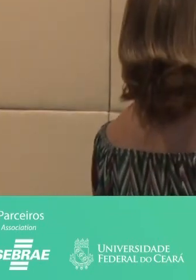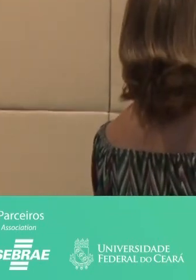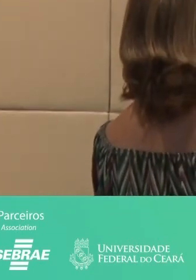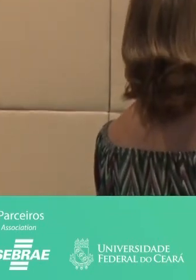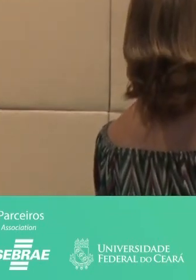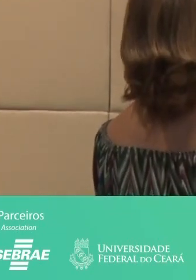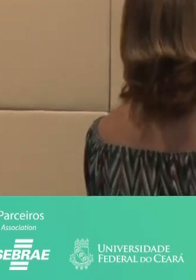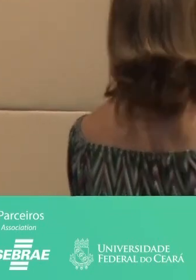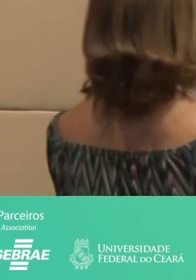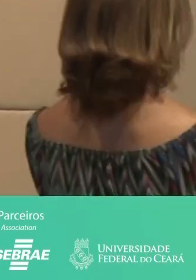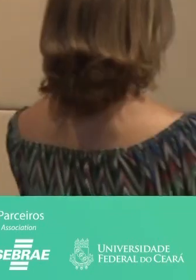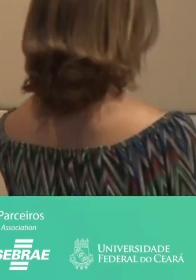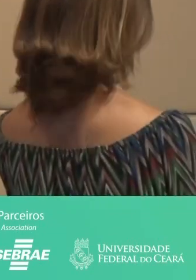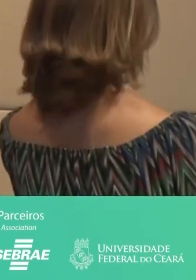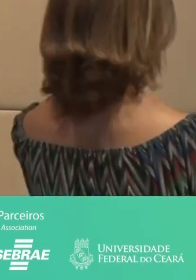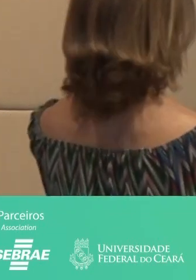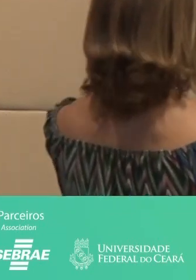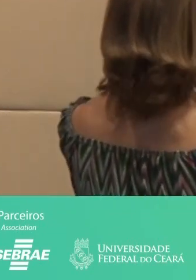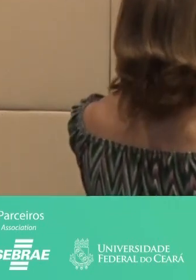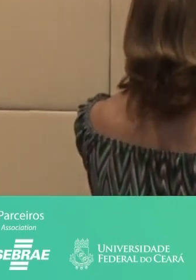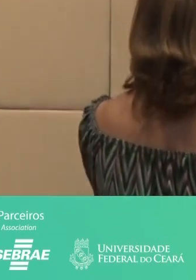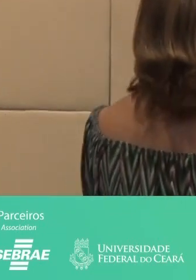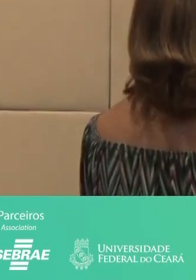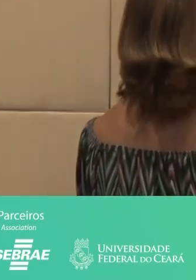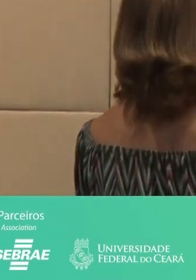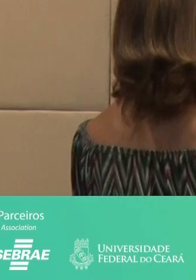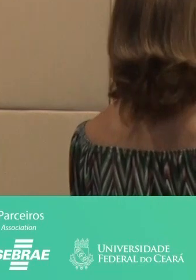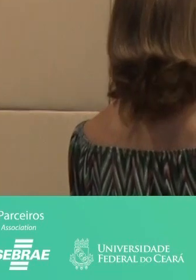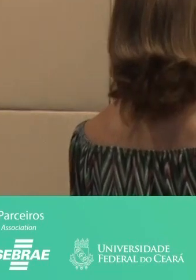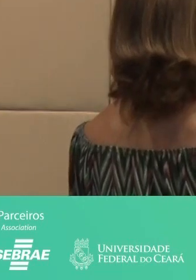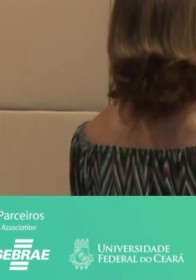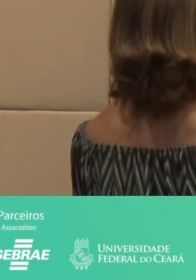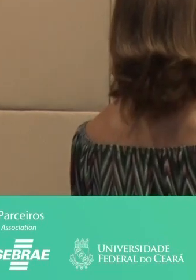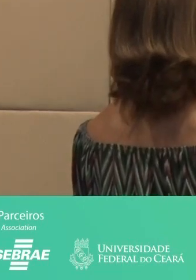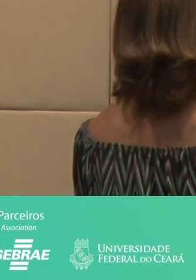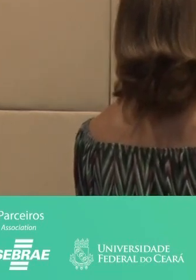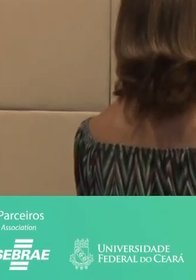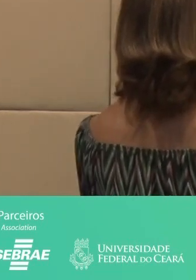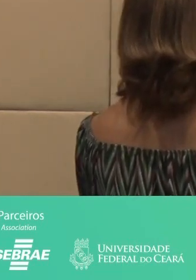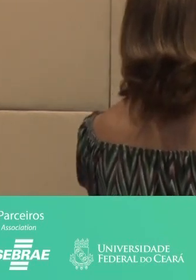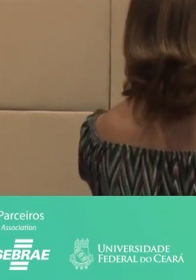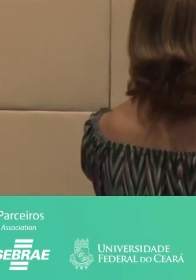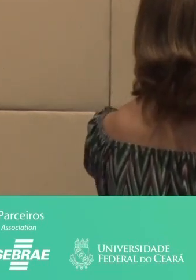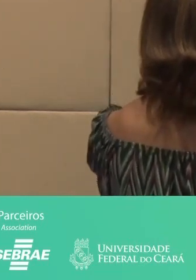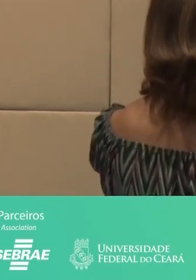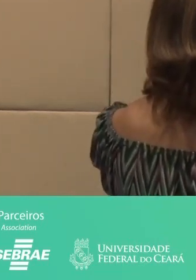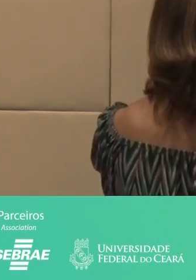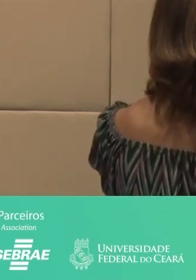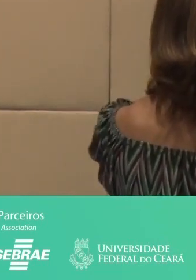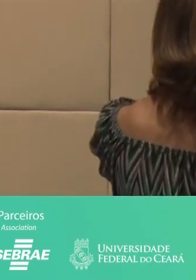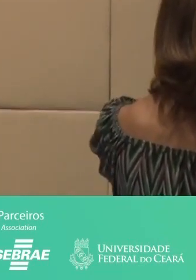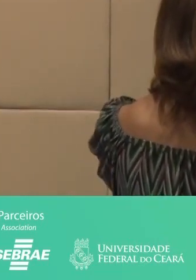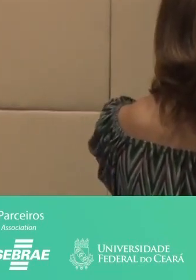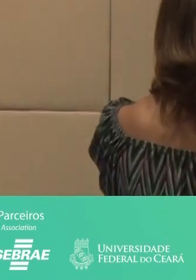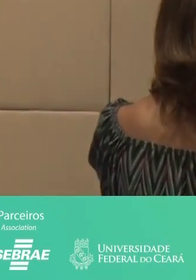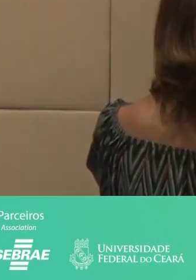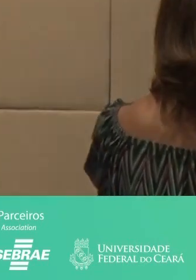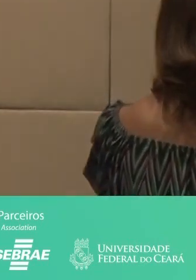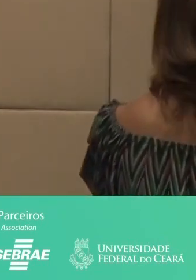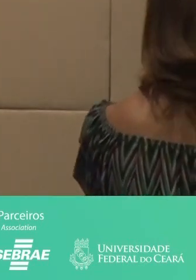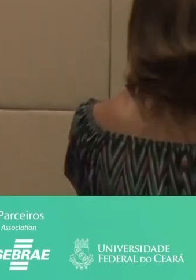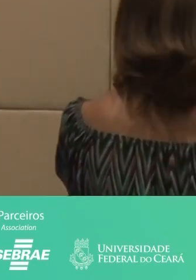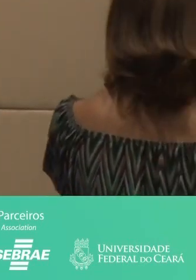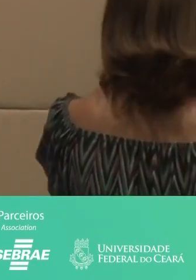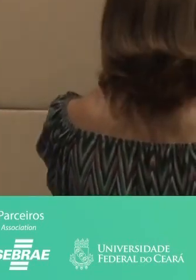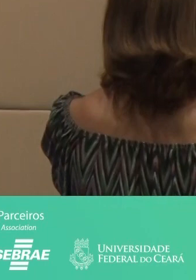heard yesterday a lot about the generation of green hydrogen. What does this mean